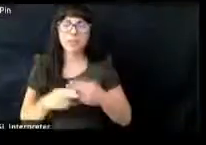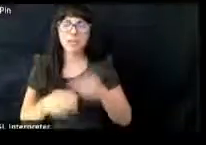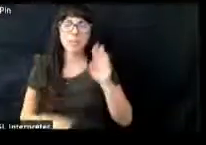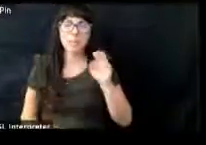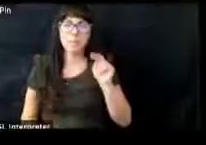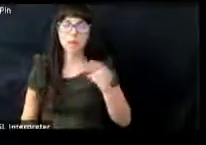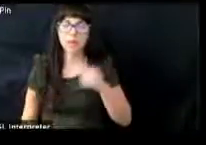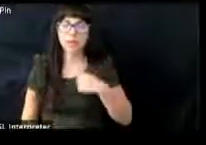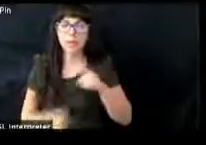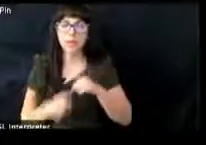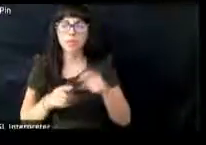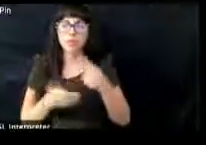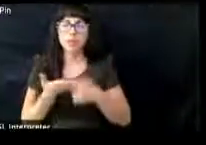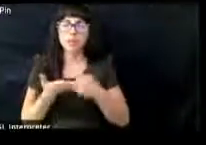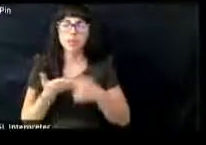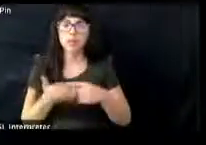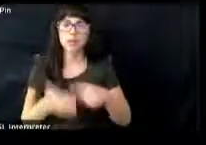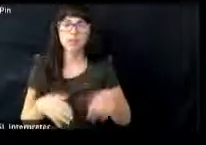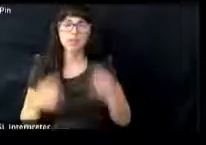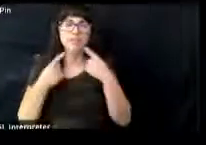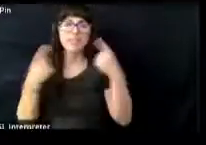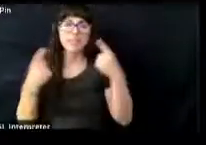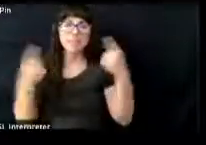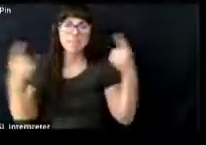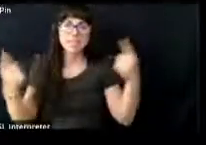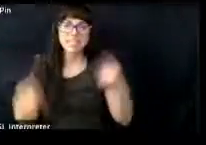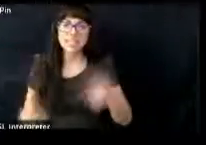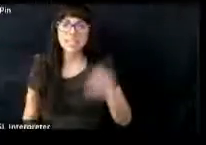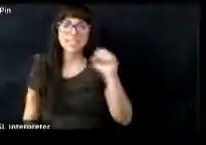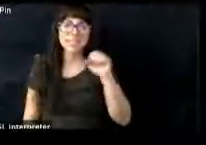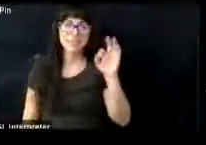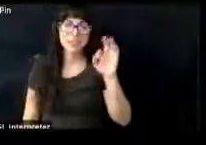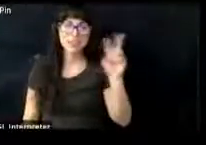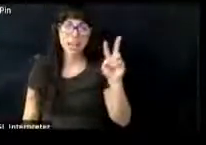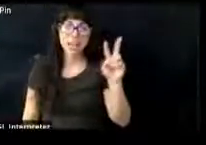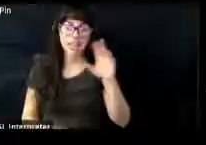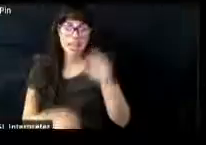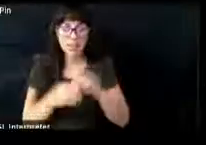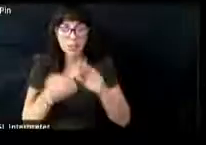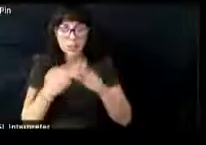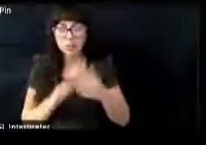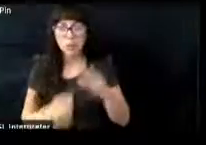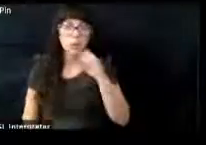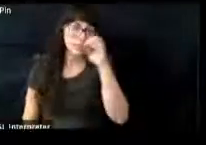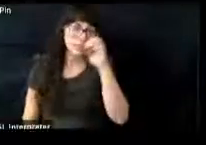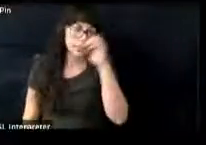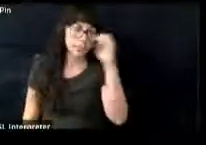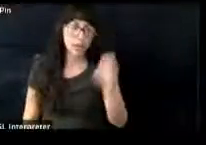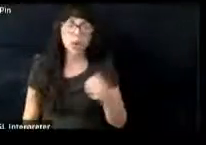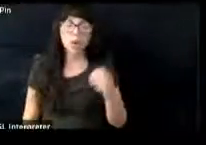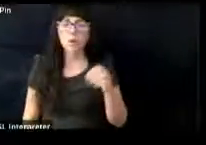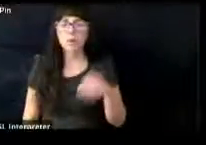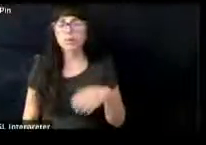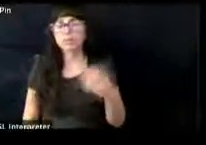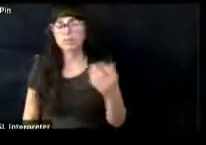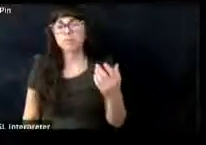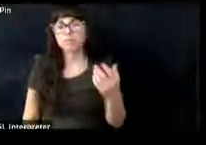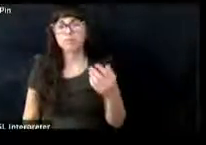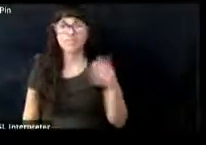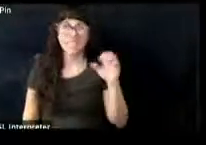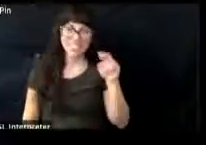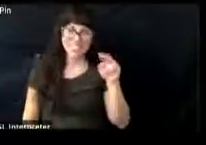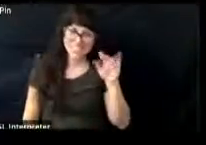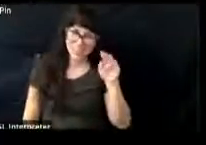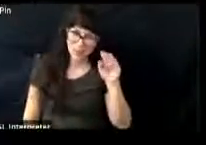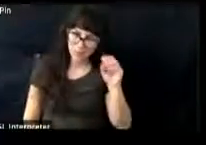and I'm calling to talk about the famous San Fernando Valley, which includes communities such as Encino, made famous in Encino Man,